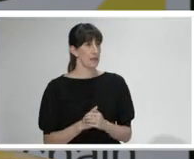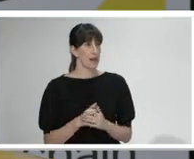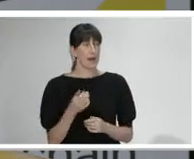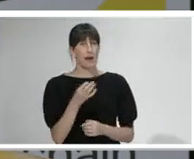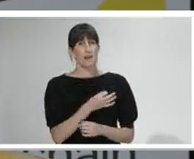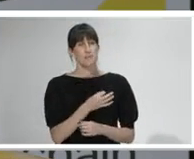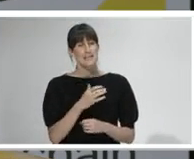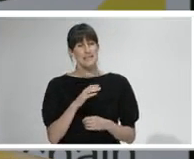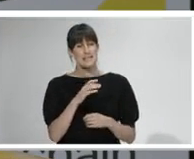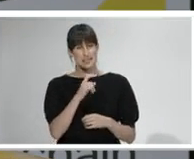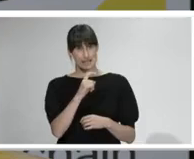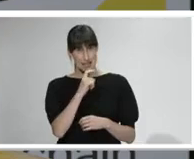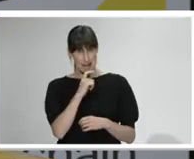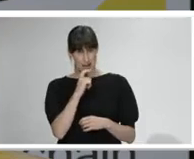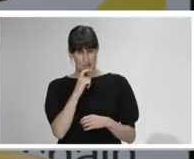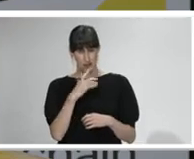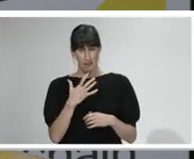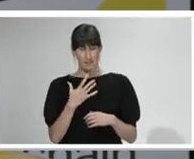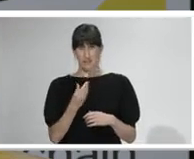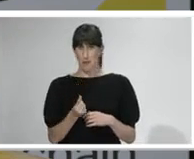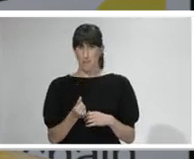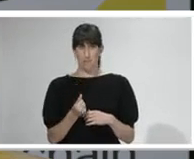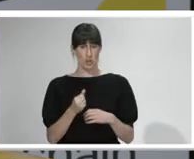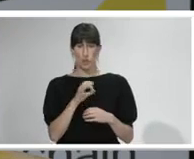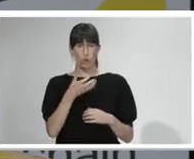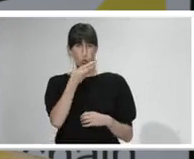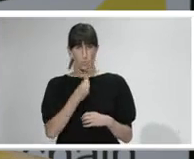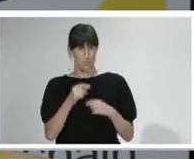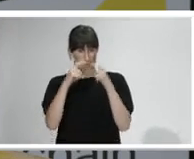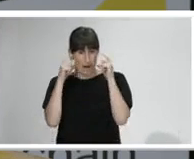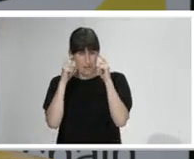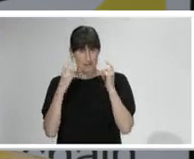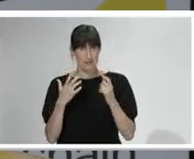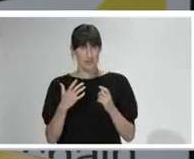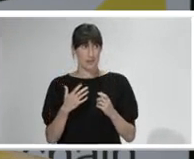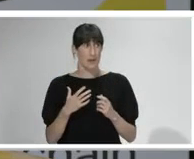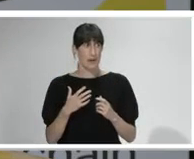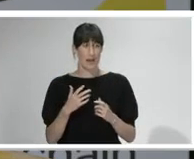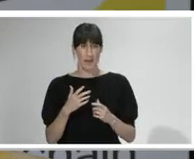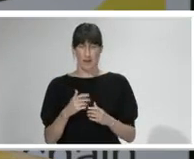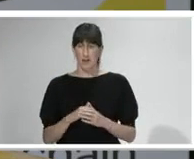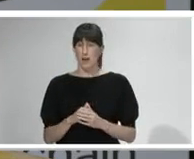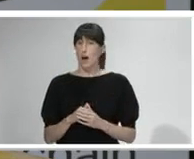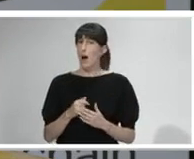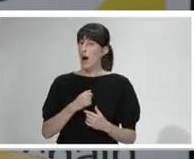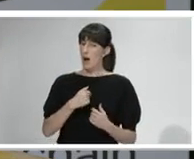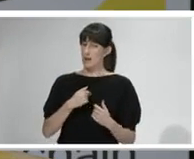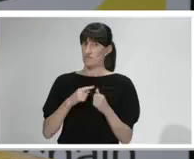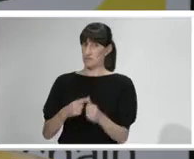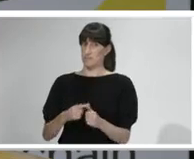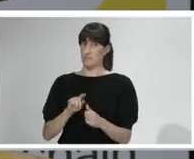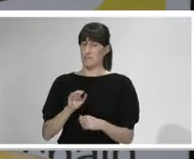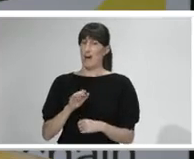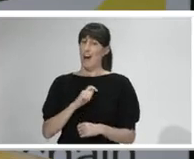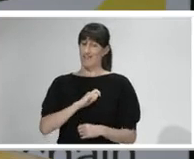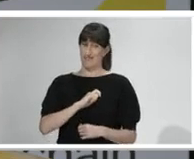to? I trust DHB managers to do their job in clinical situations with the best clinical advice, which they do